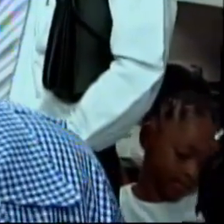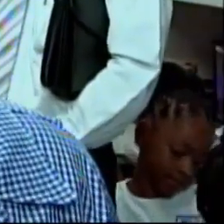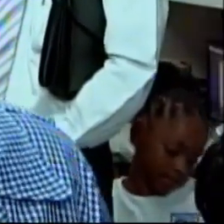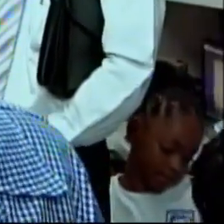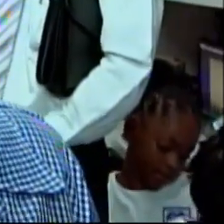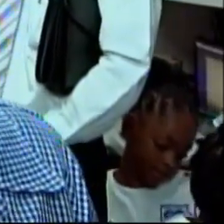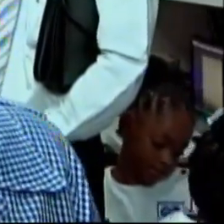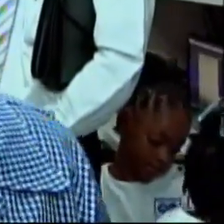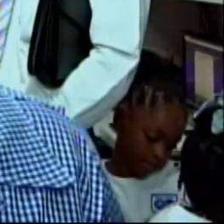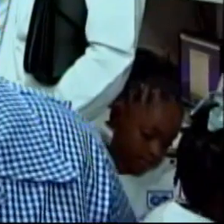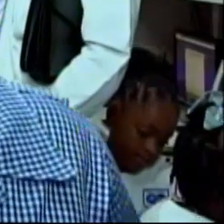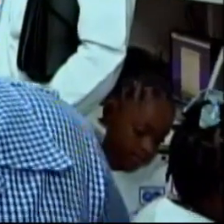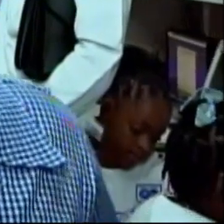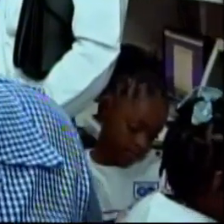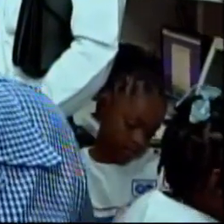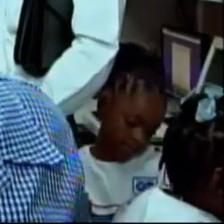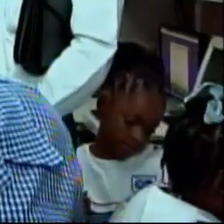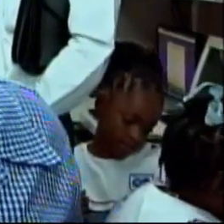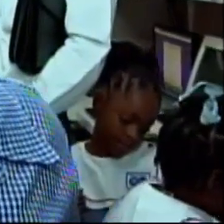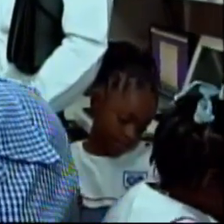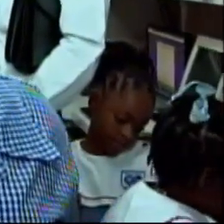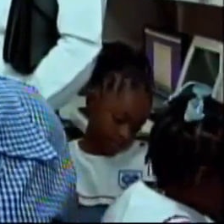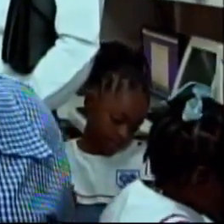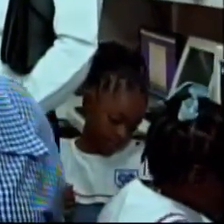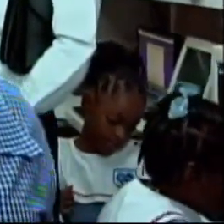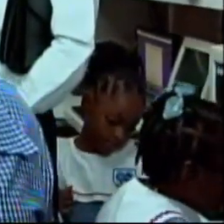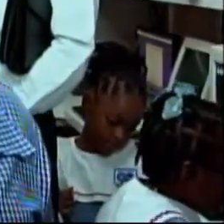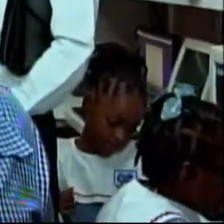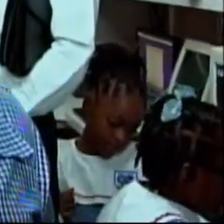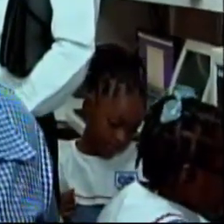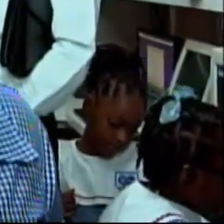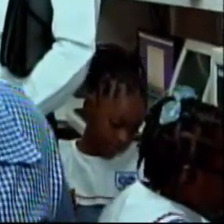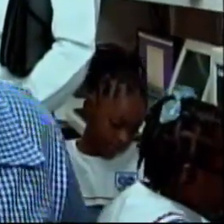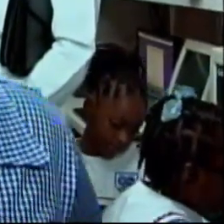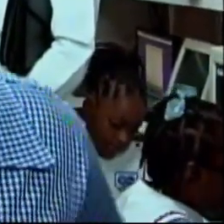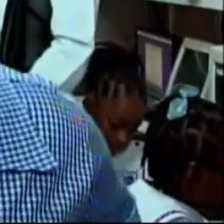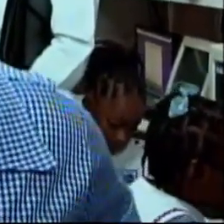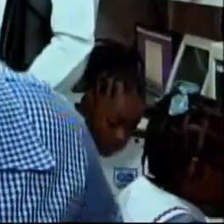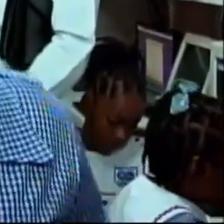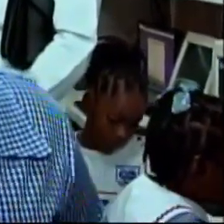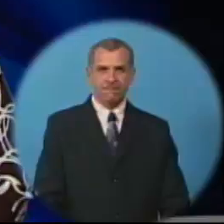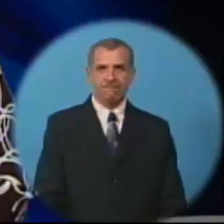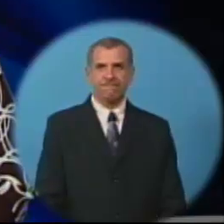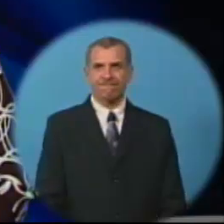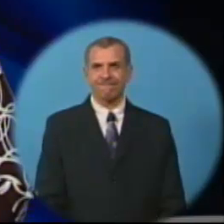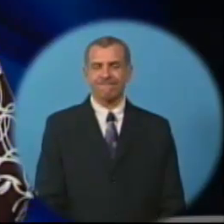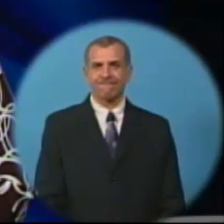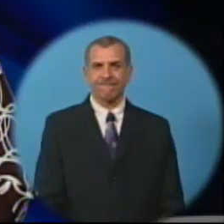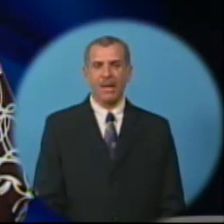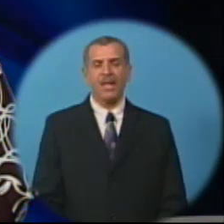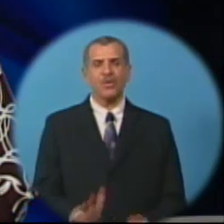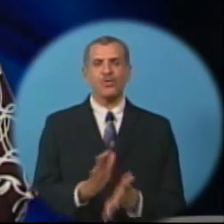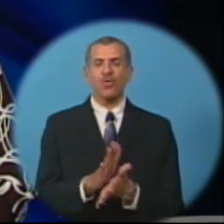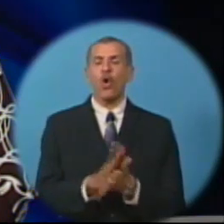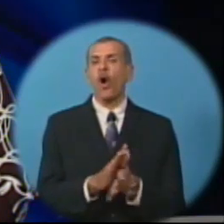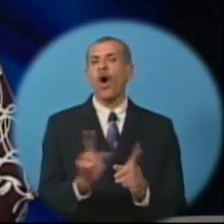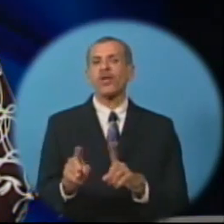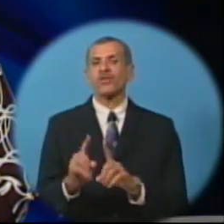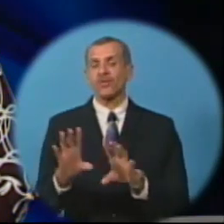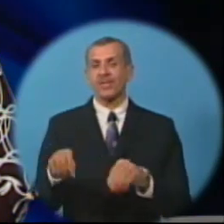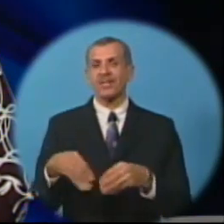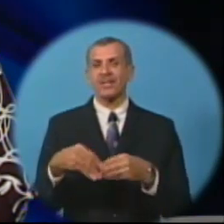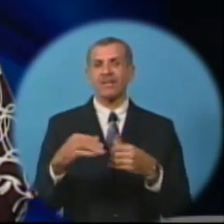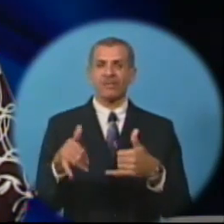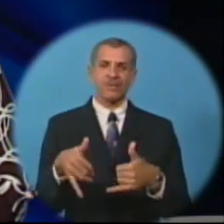math marks were low but now my math marks have increased. The school also received a